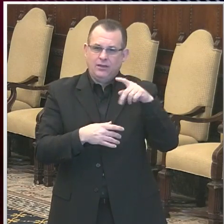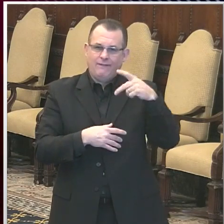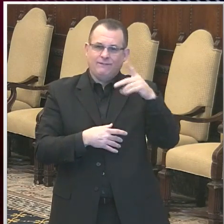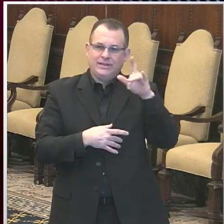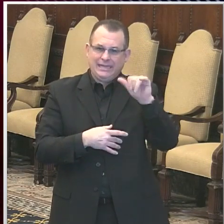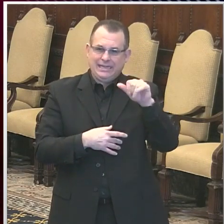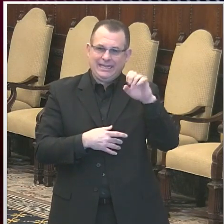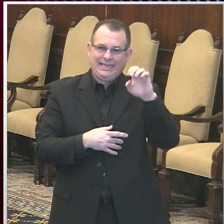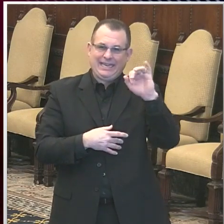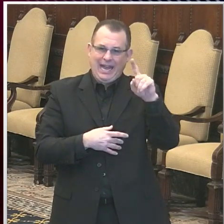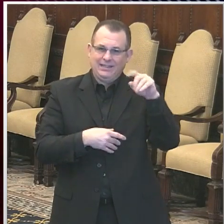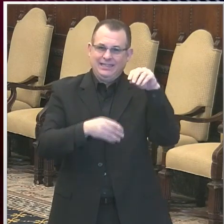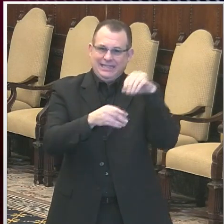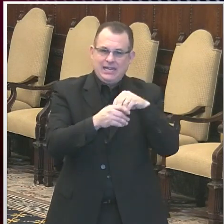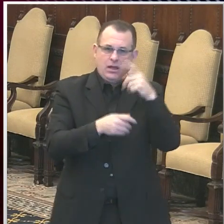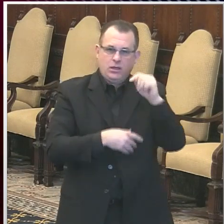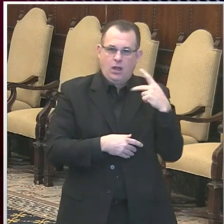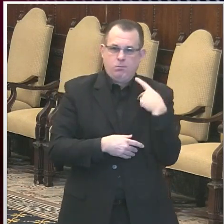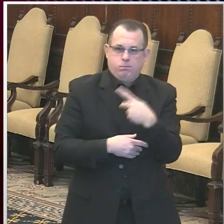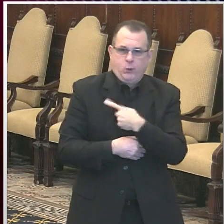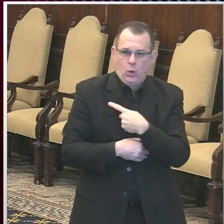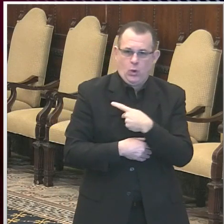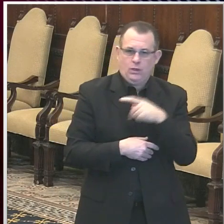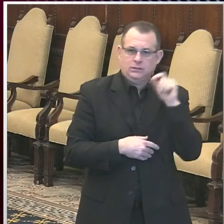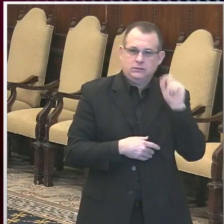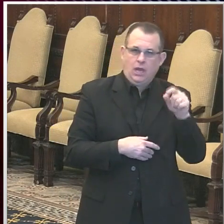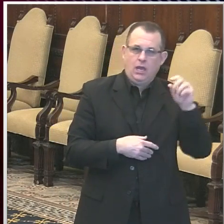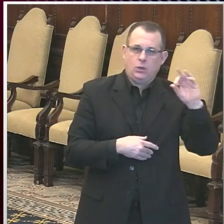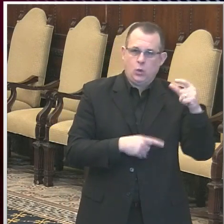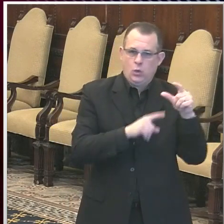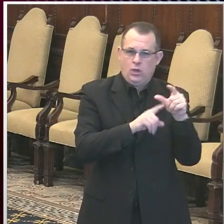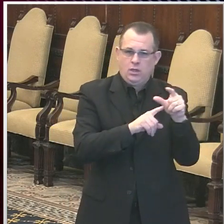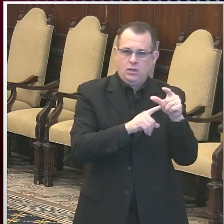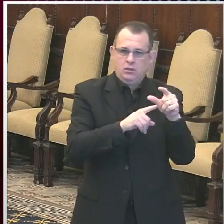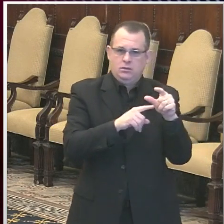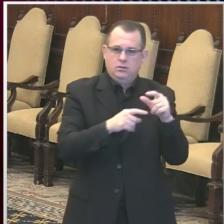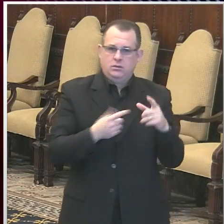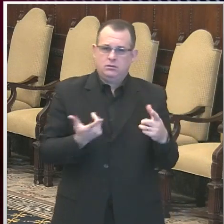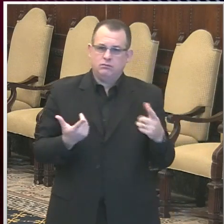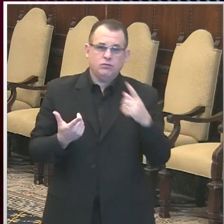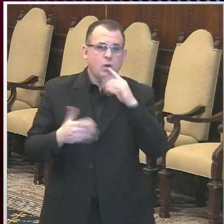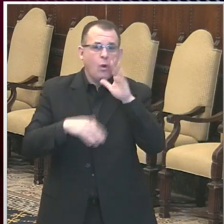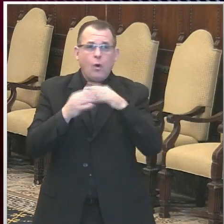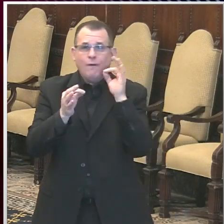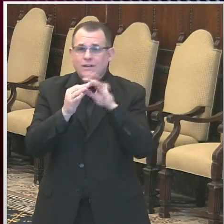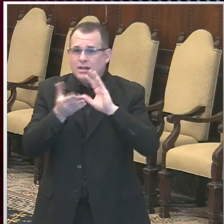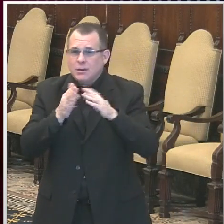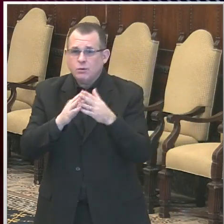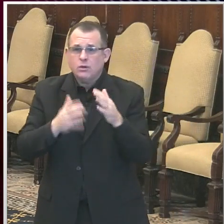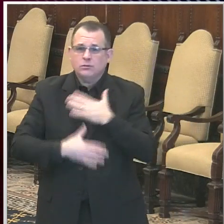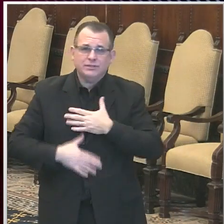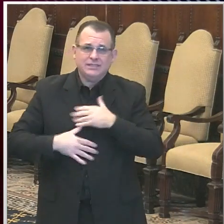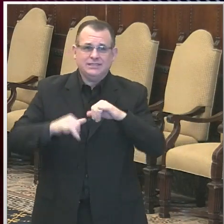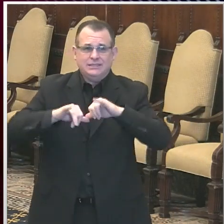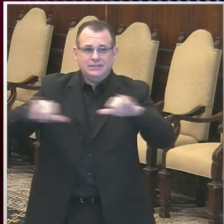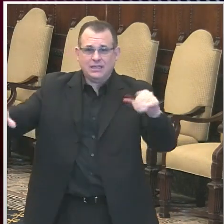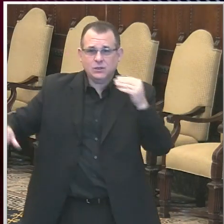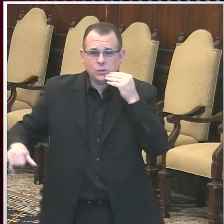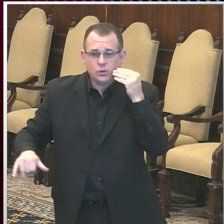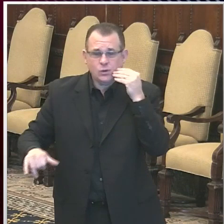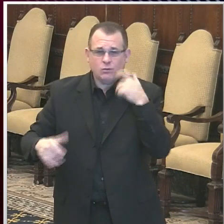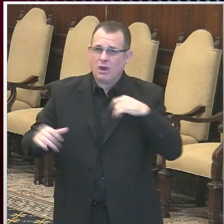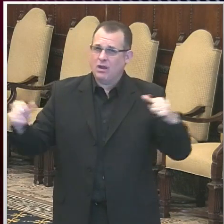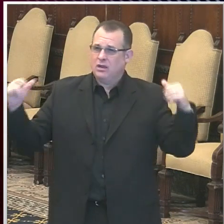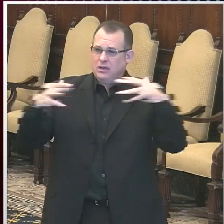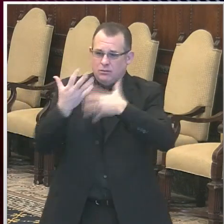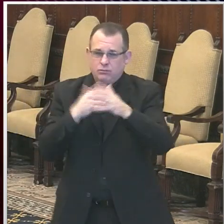contact@phillyeidinthepark.org. I just want to reiterate that we're asking all faith communities to refrain from gathering in person until further